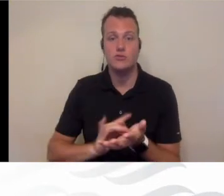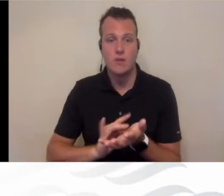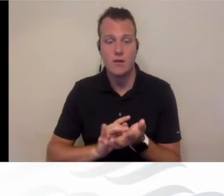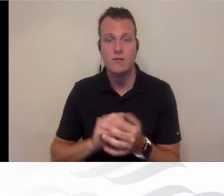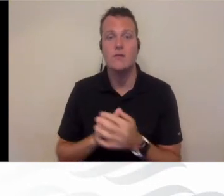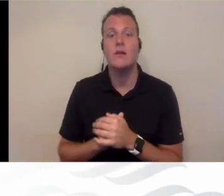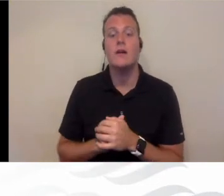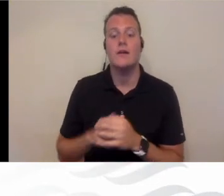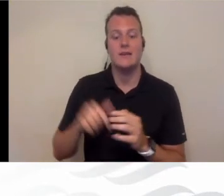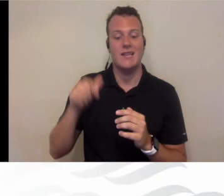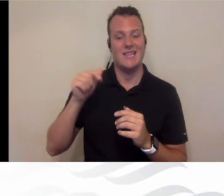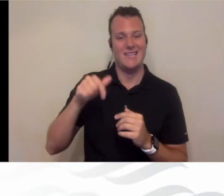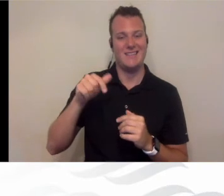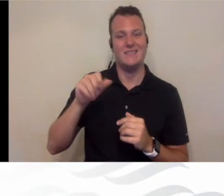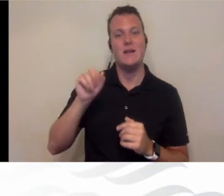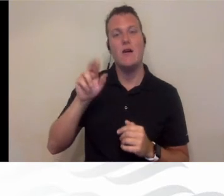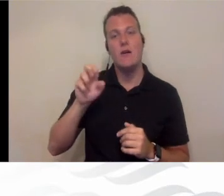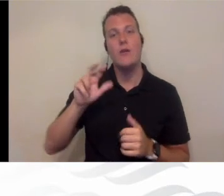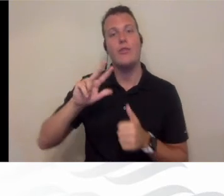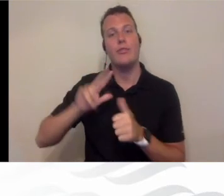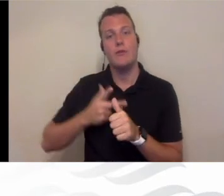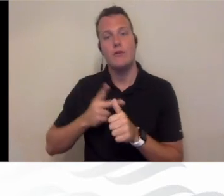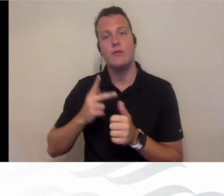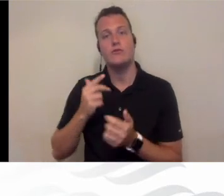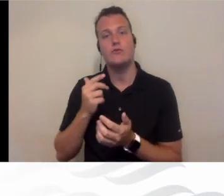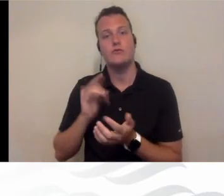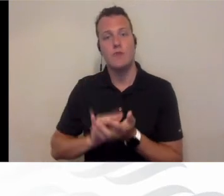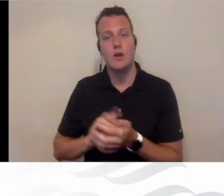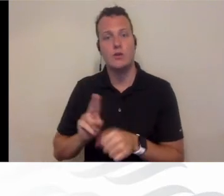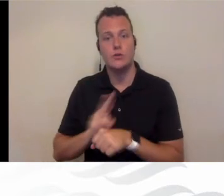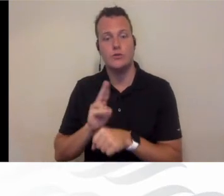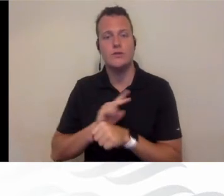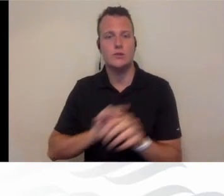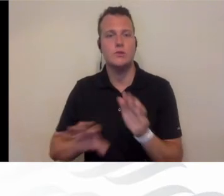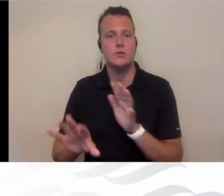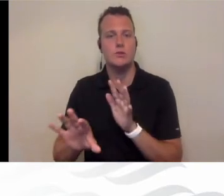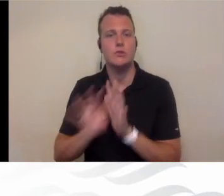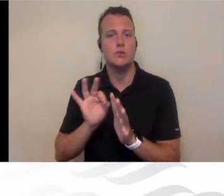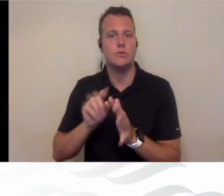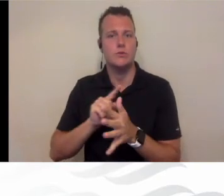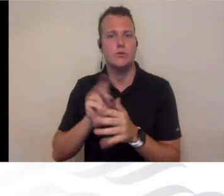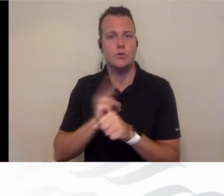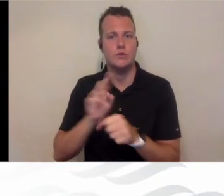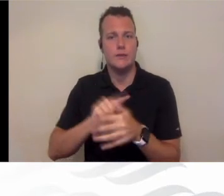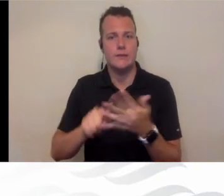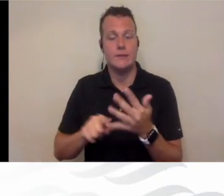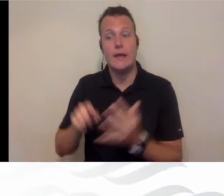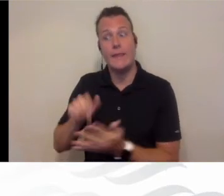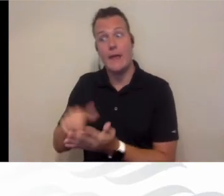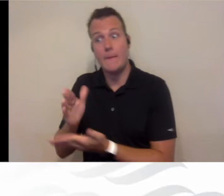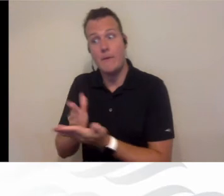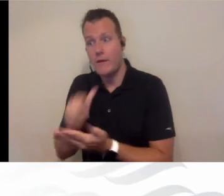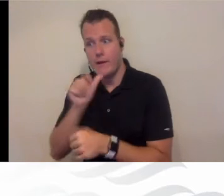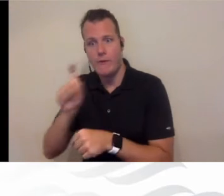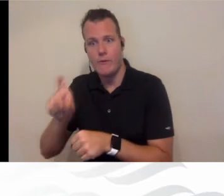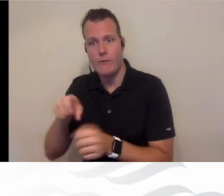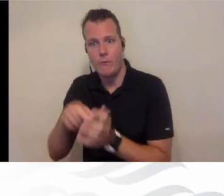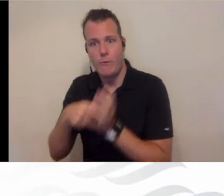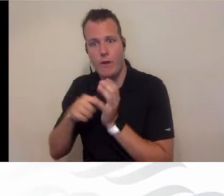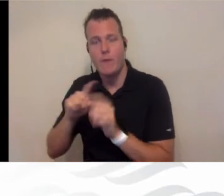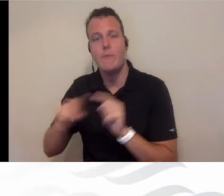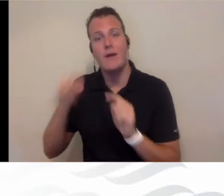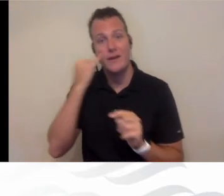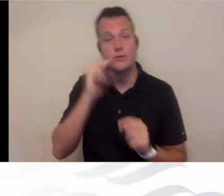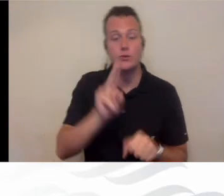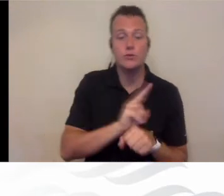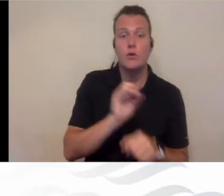now these are the ones that could be the third drug if you so choose to use that. That part's not required, but if you're using an